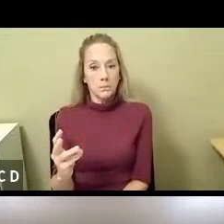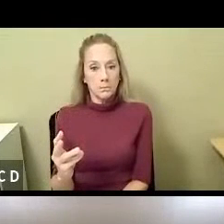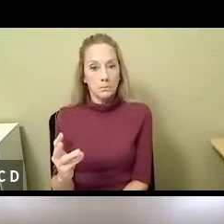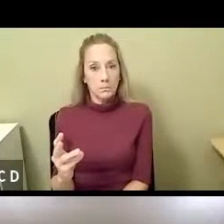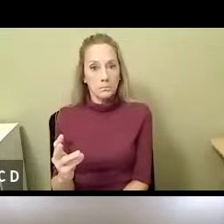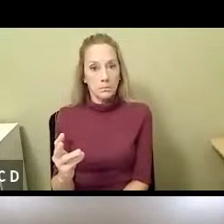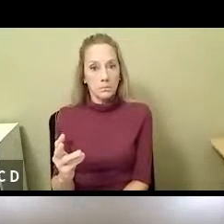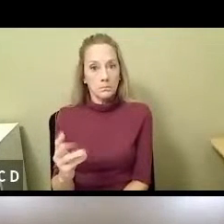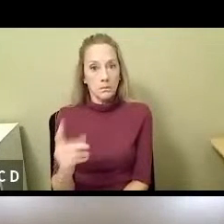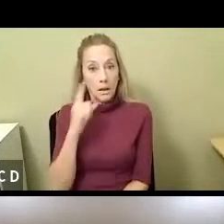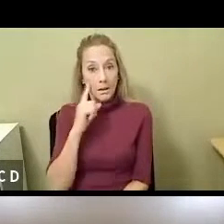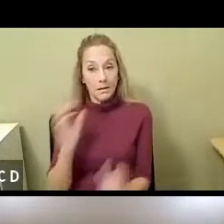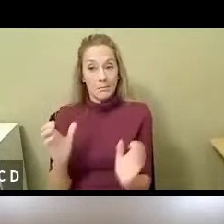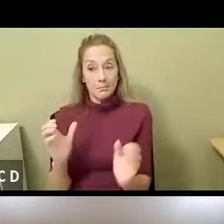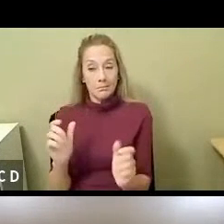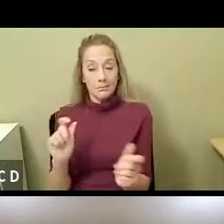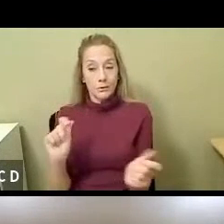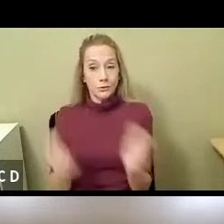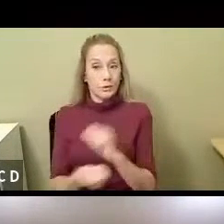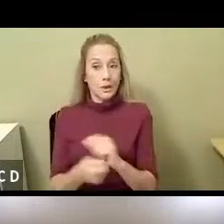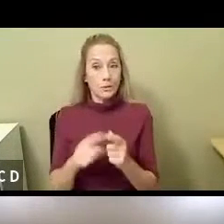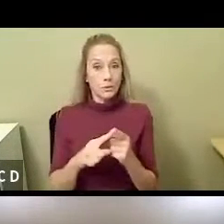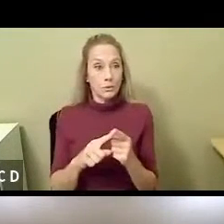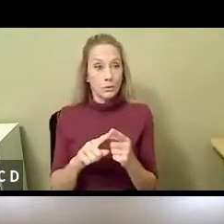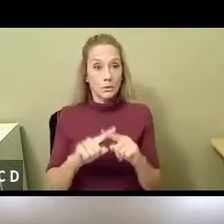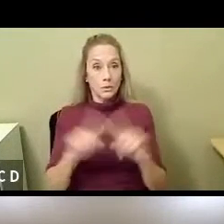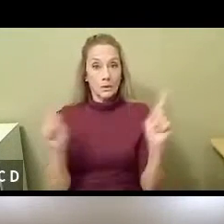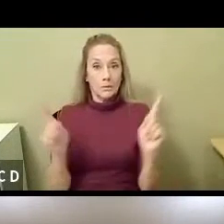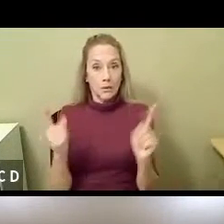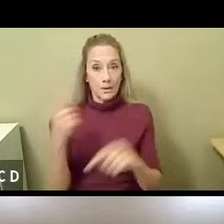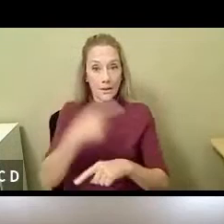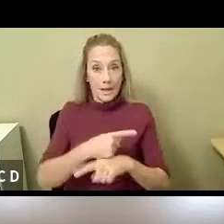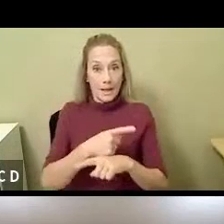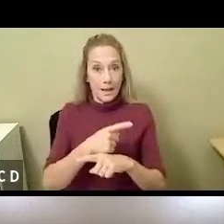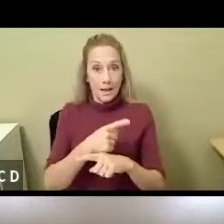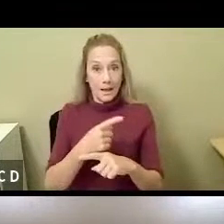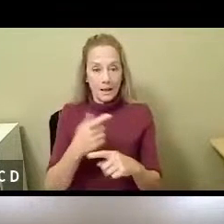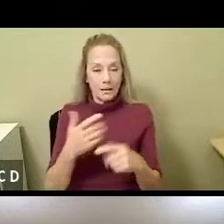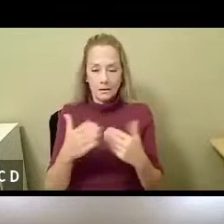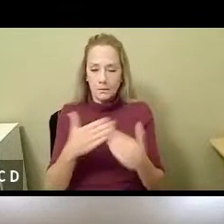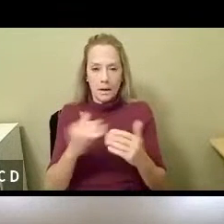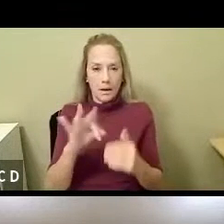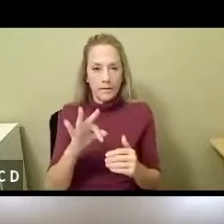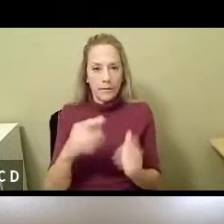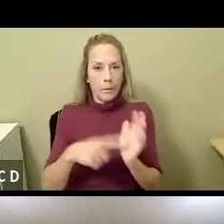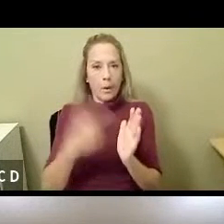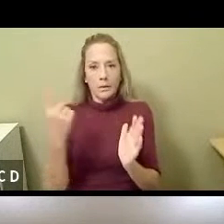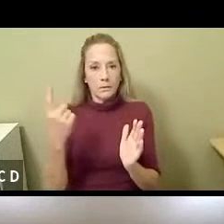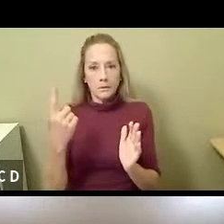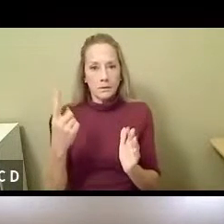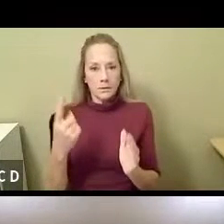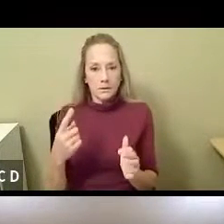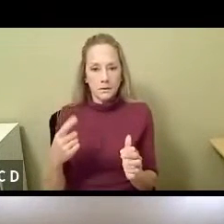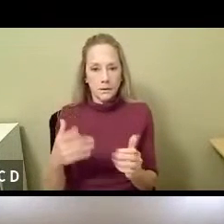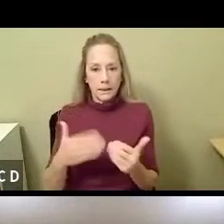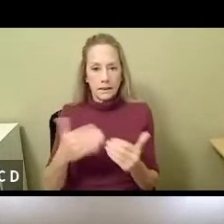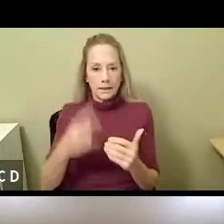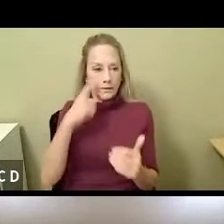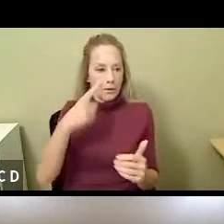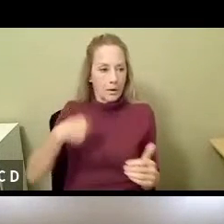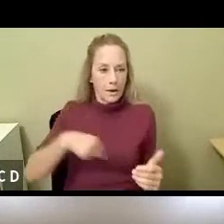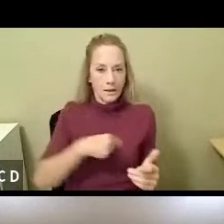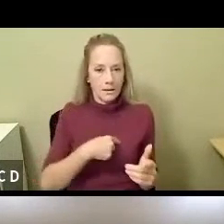think changing it to a different day of the week, even if it was convenient for all of us, I